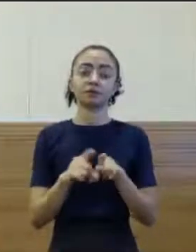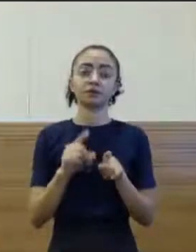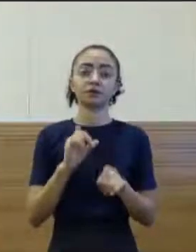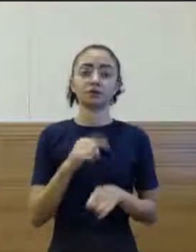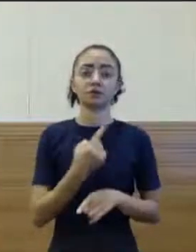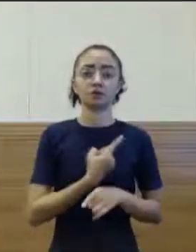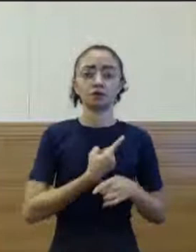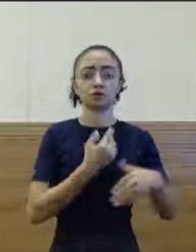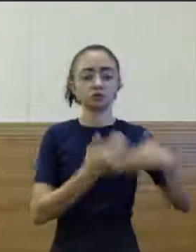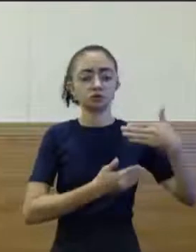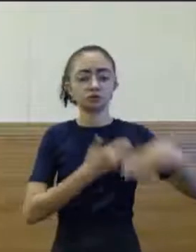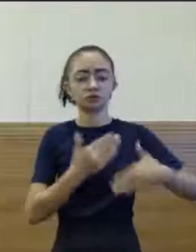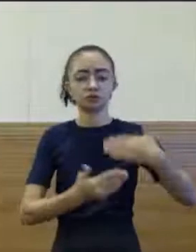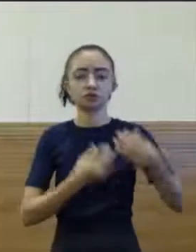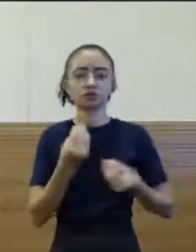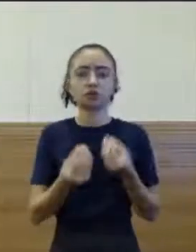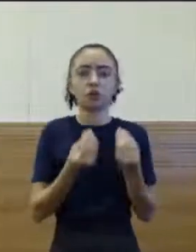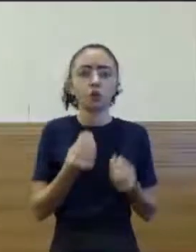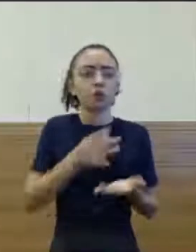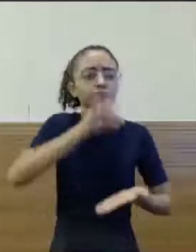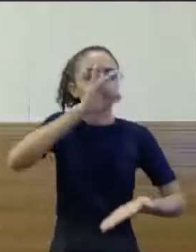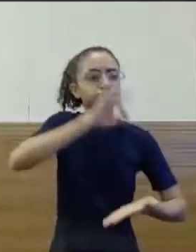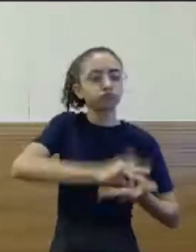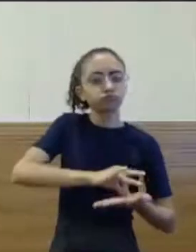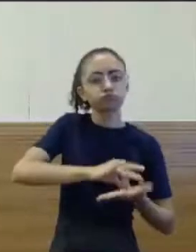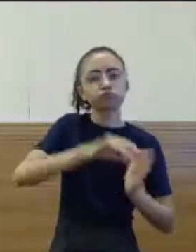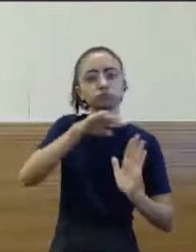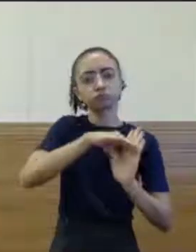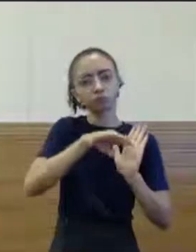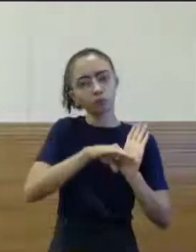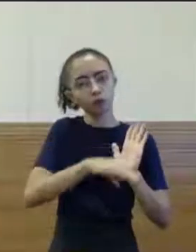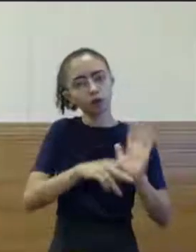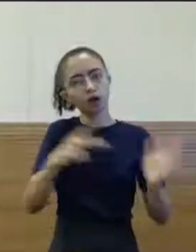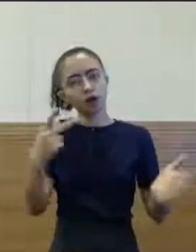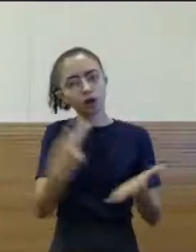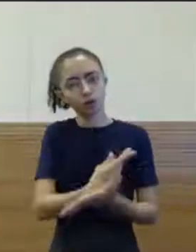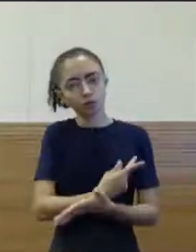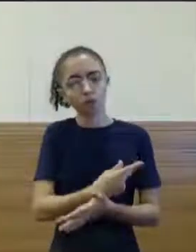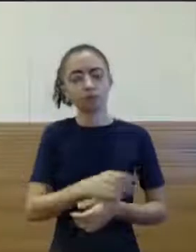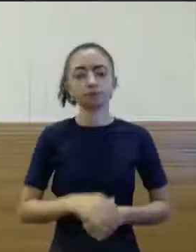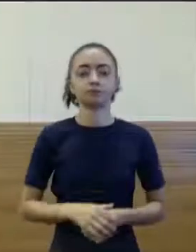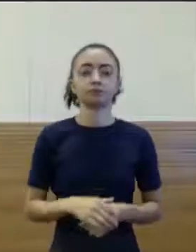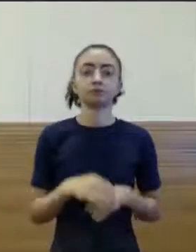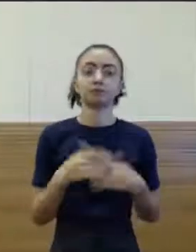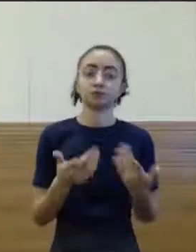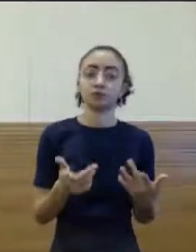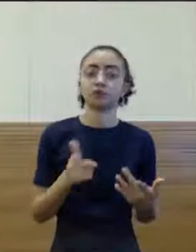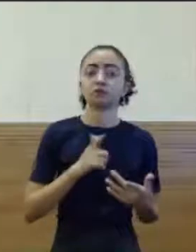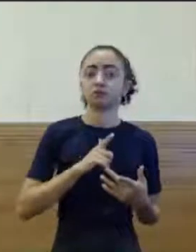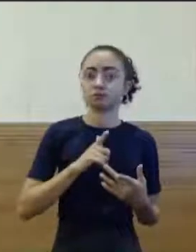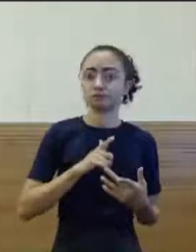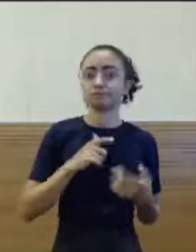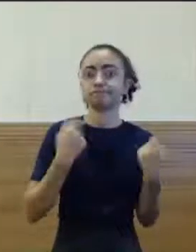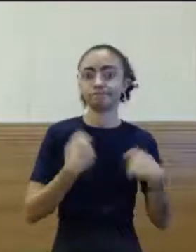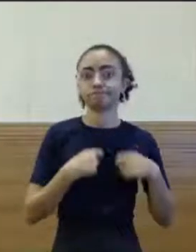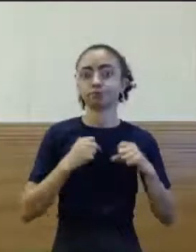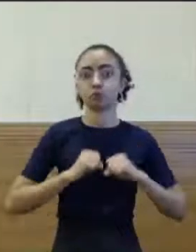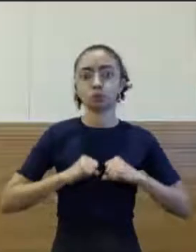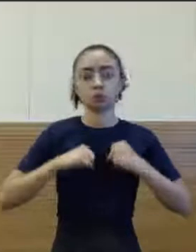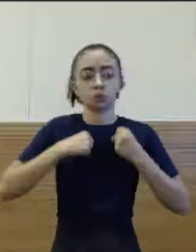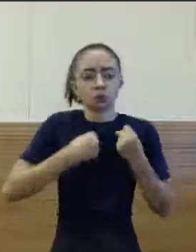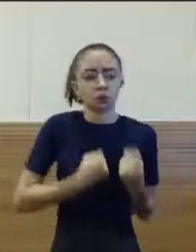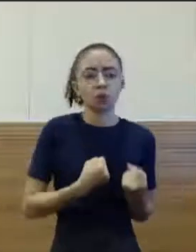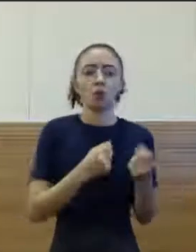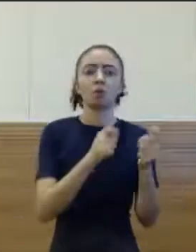development of the dietary guides implementation plan that has a great effort